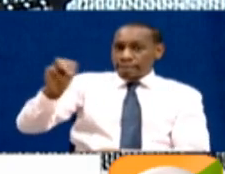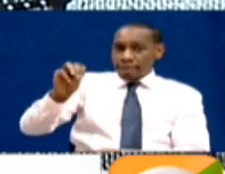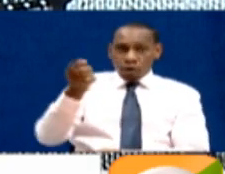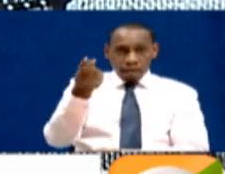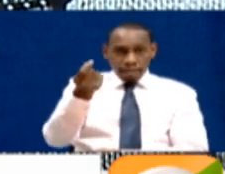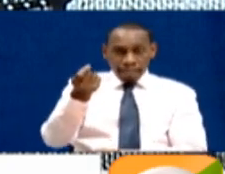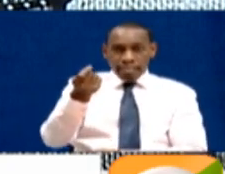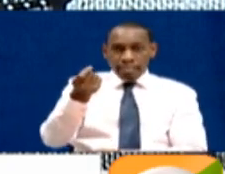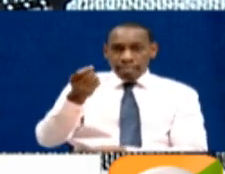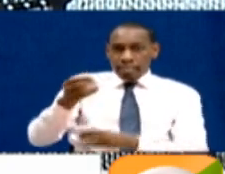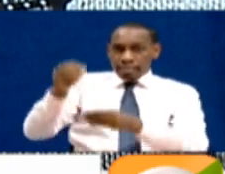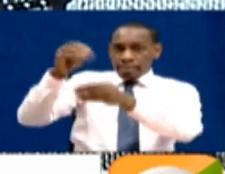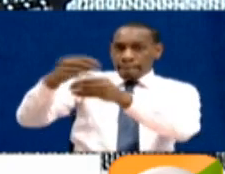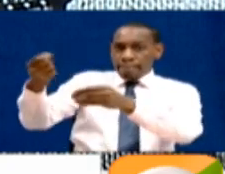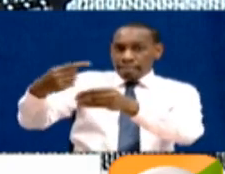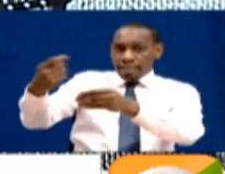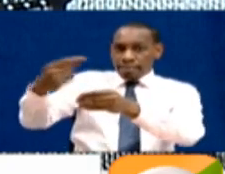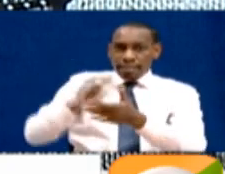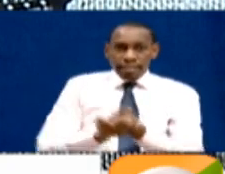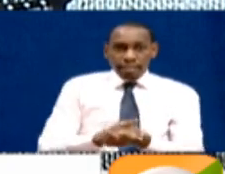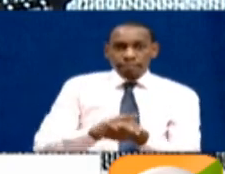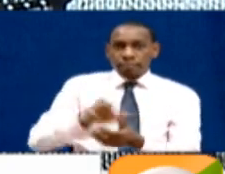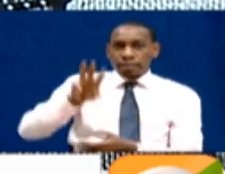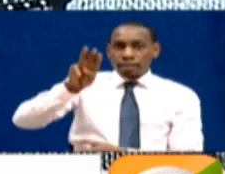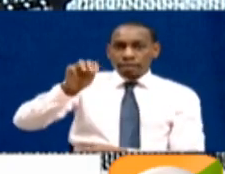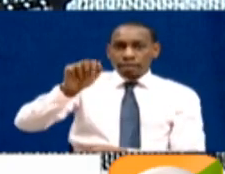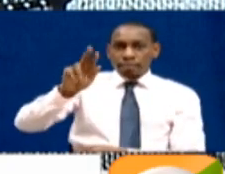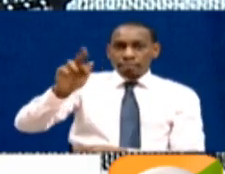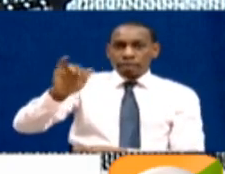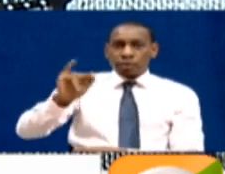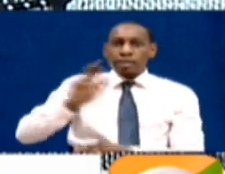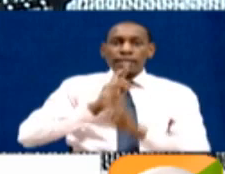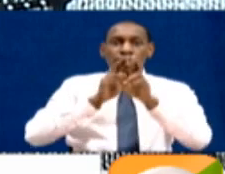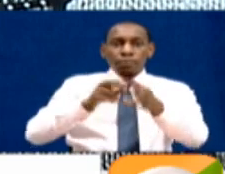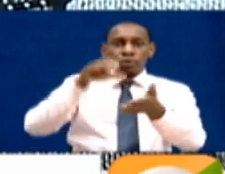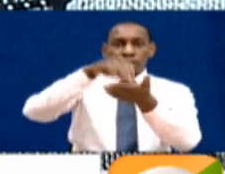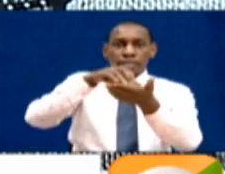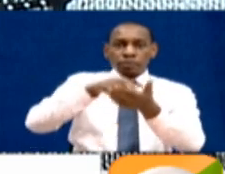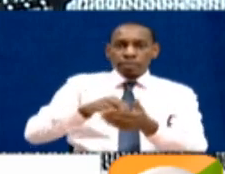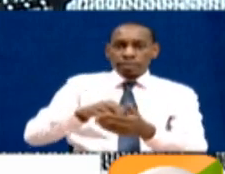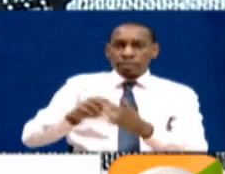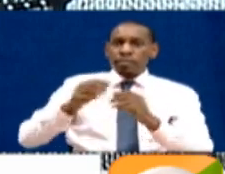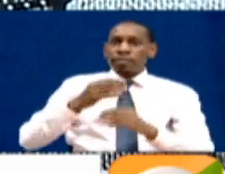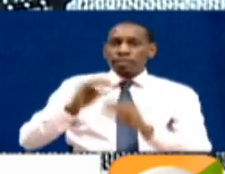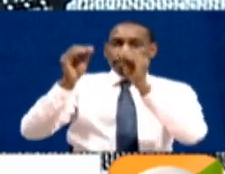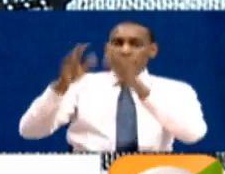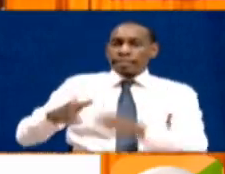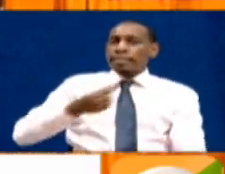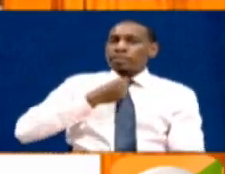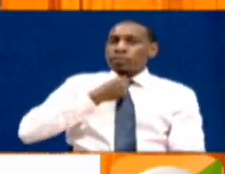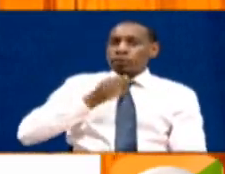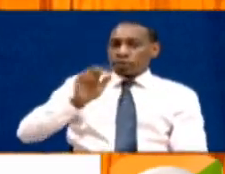million shillings to it every month. Makori Yongechi reports on the state of the teachers' union.